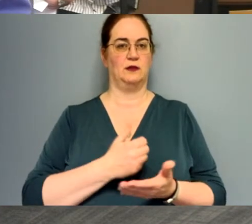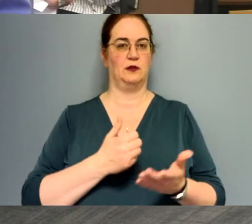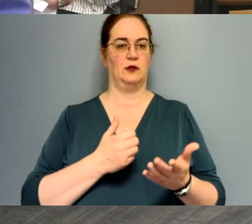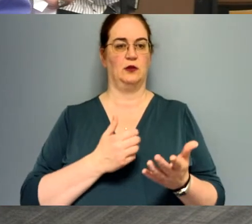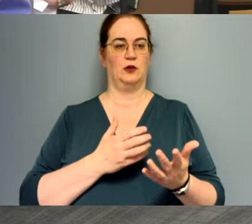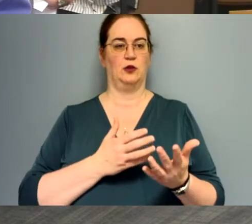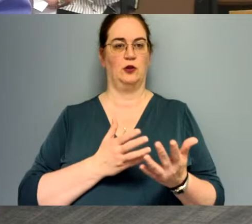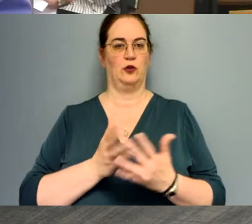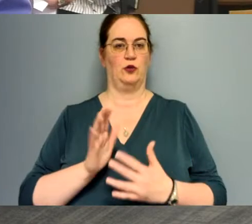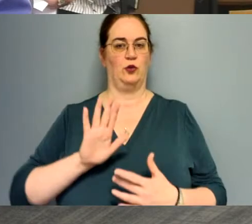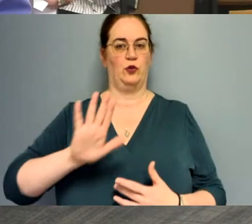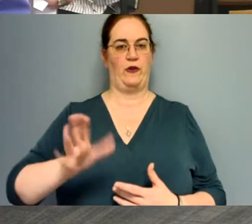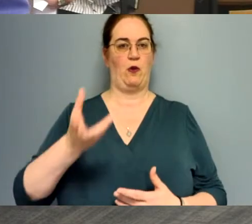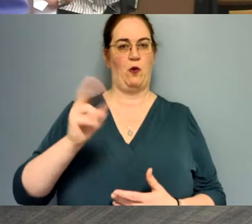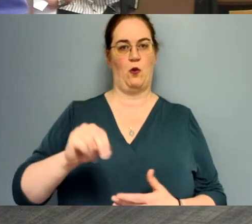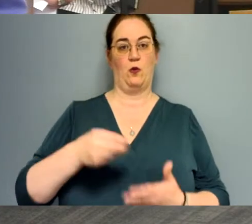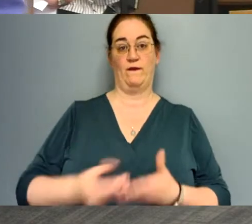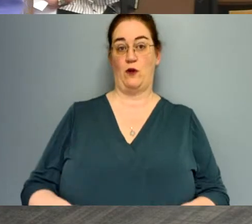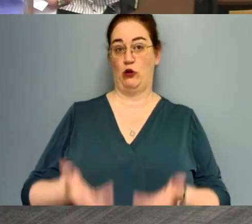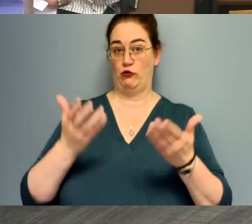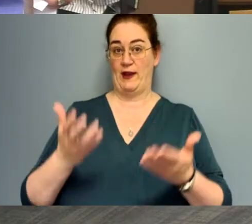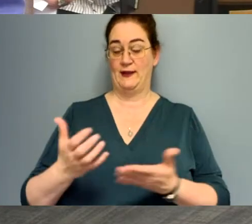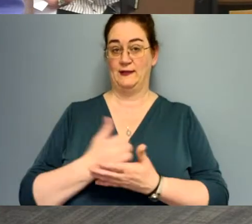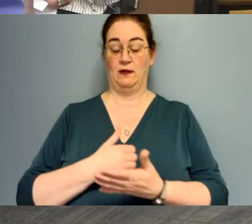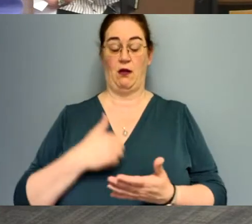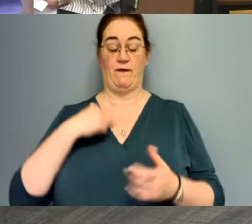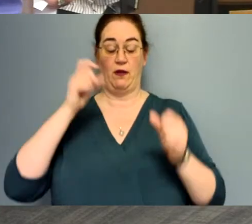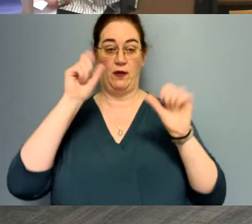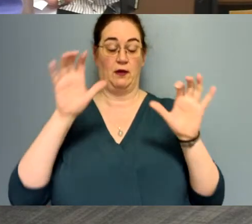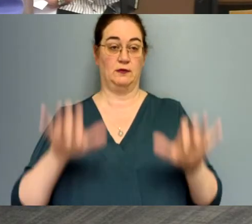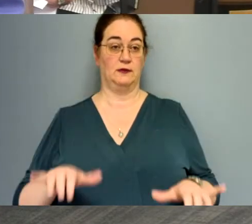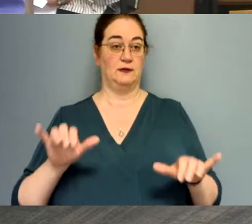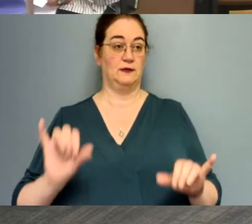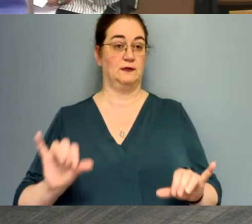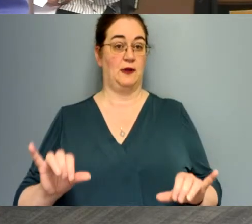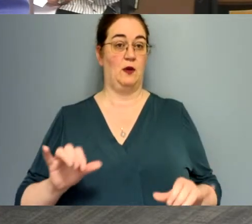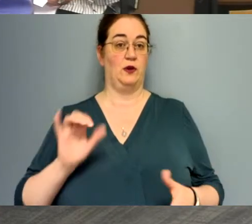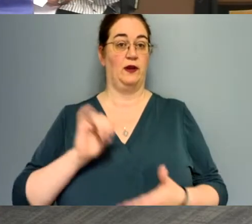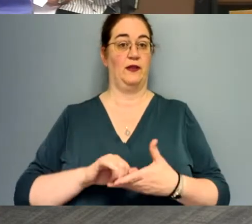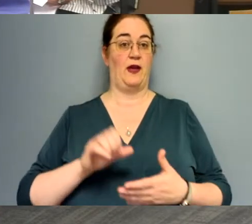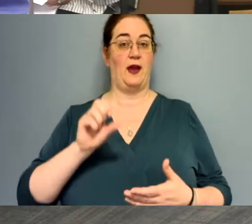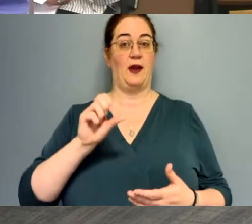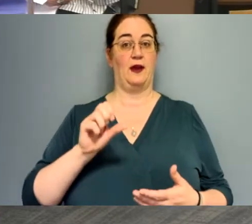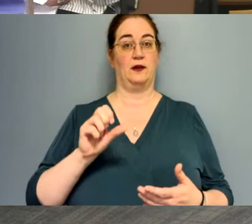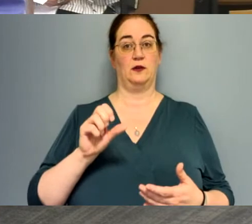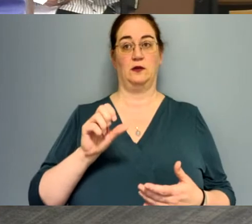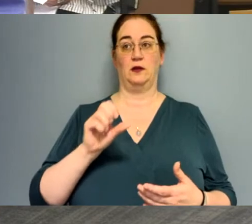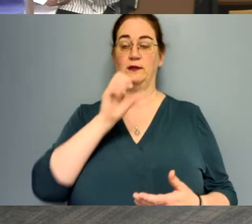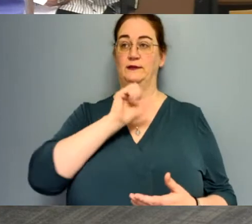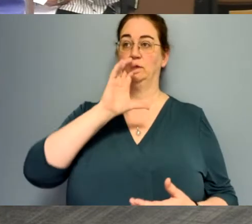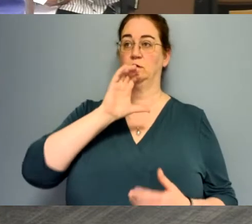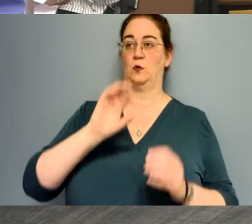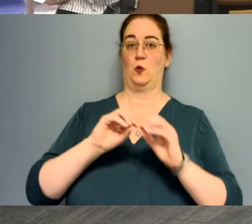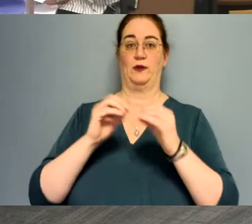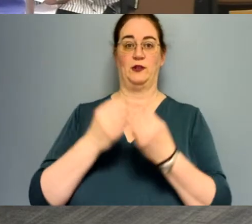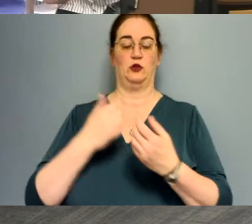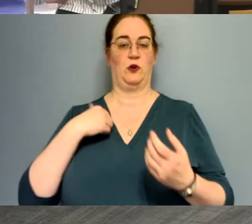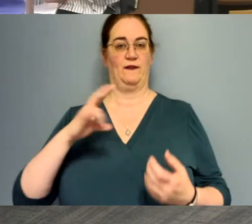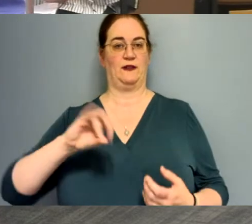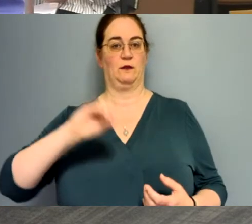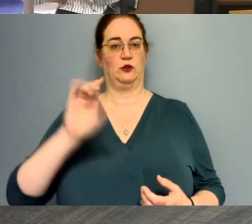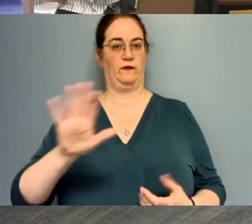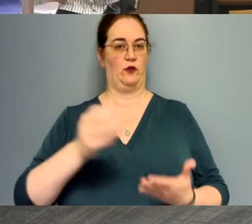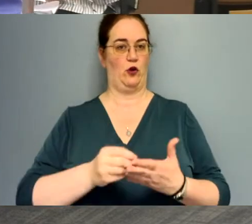through their own fundraising. I found that astounding, that a senior organization would have 70%